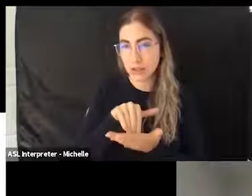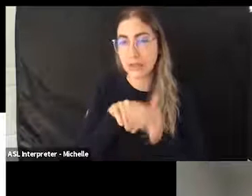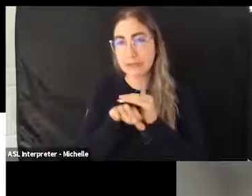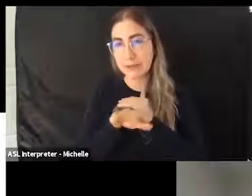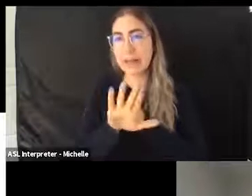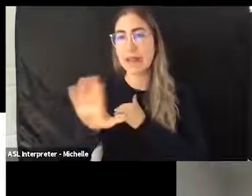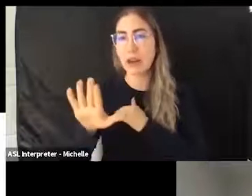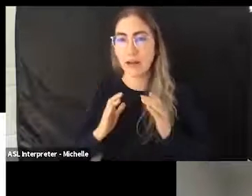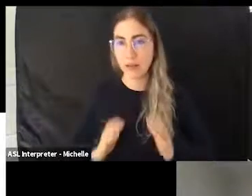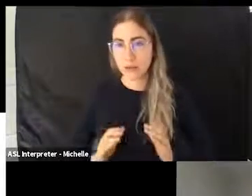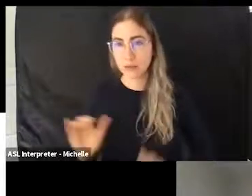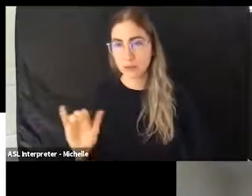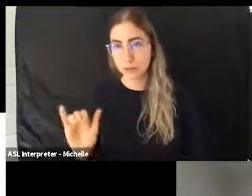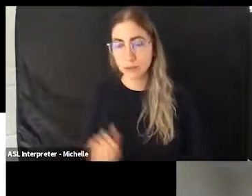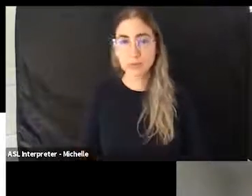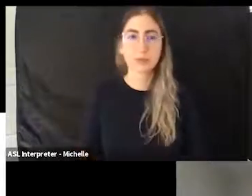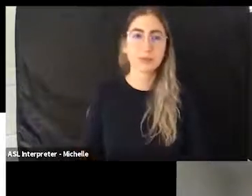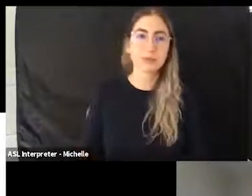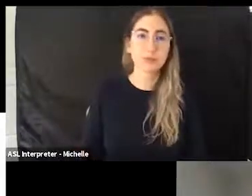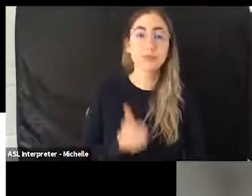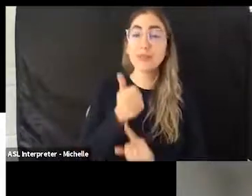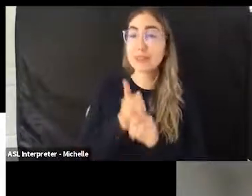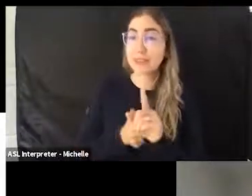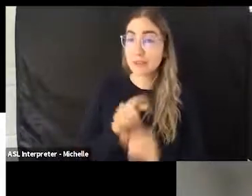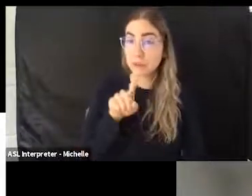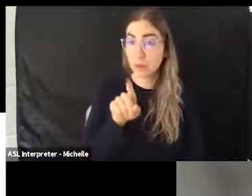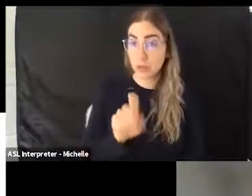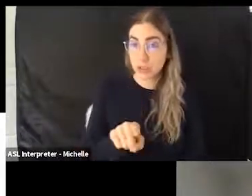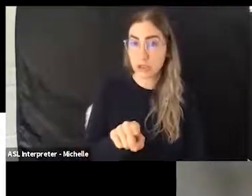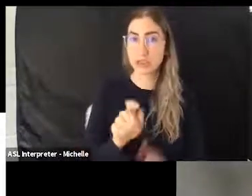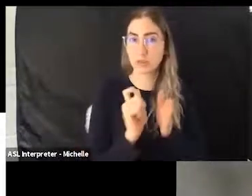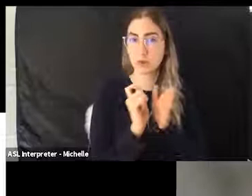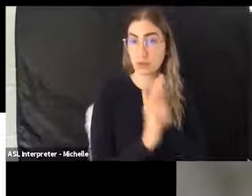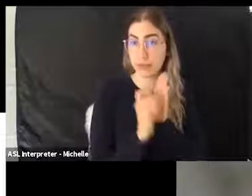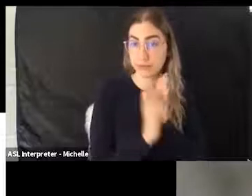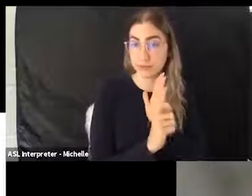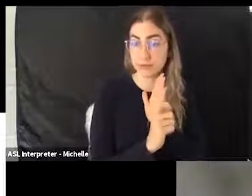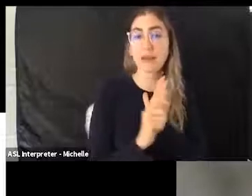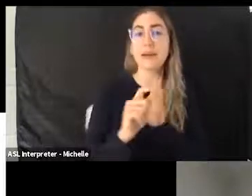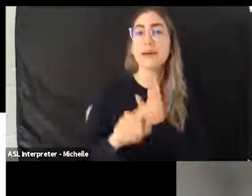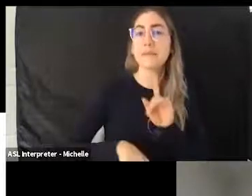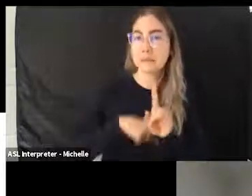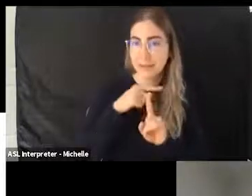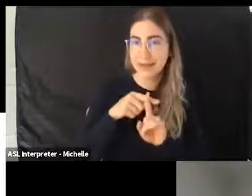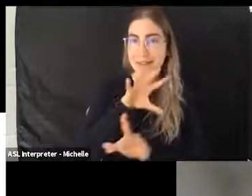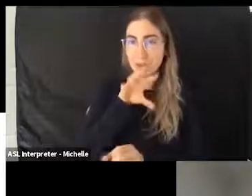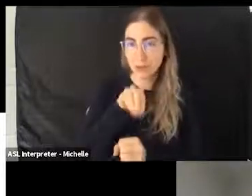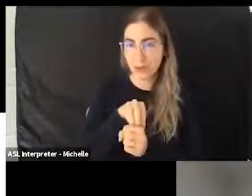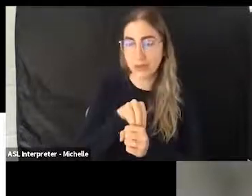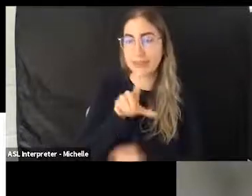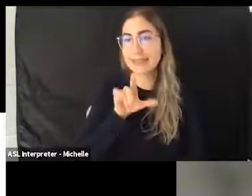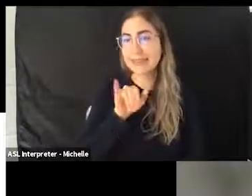clients. Each question was not only in written format, but it also included an embedded